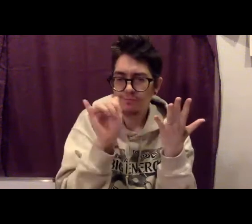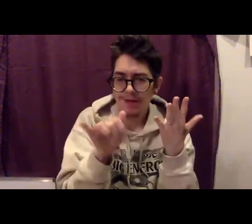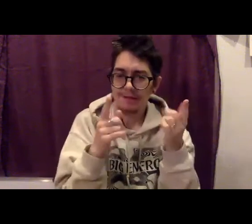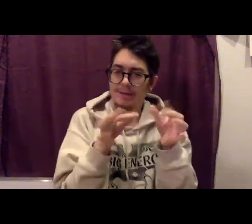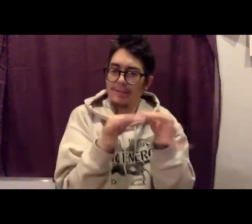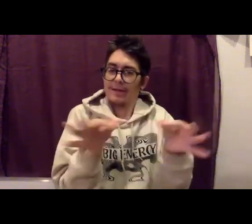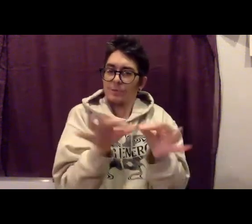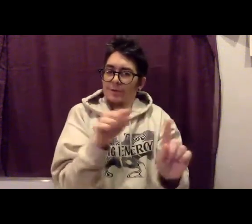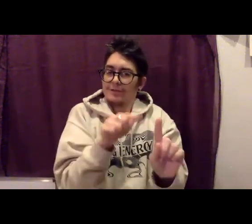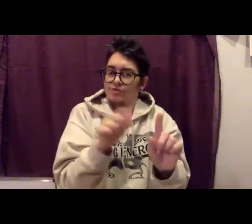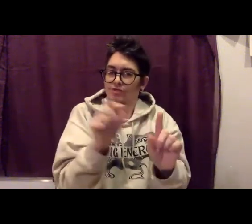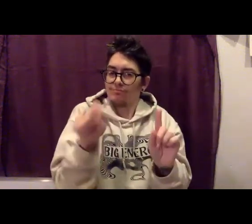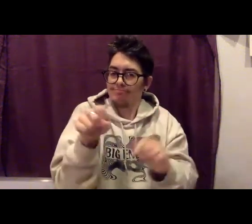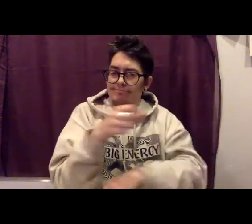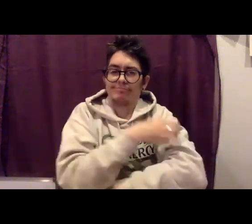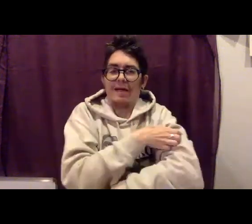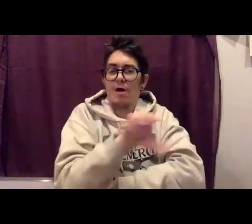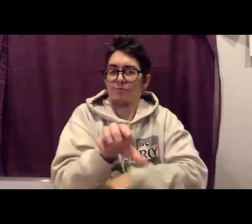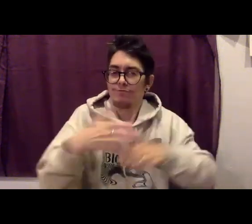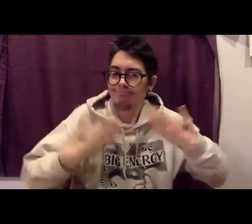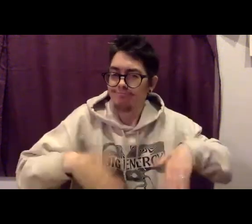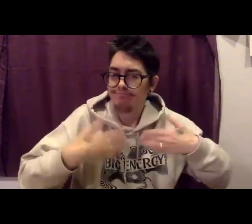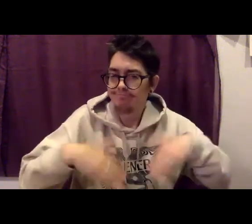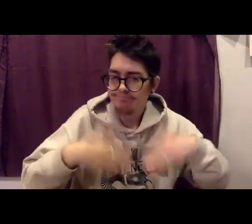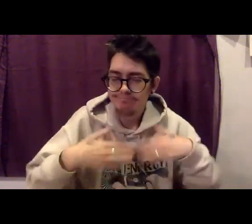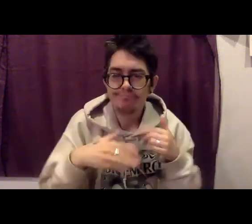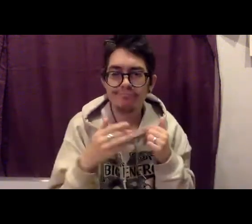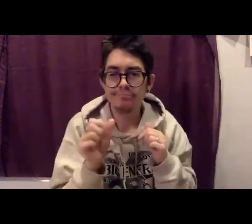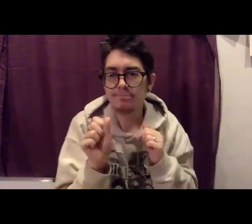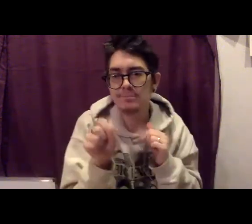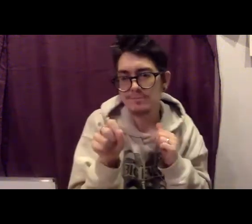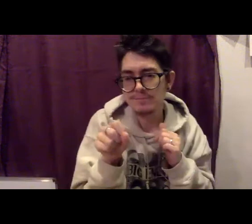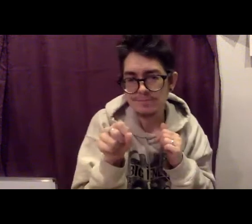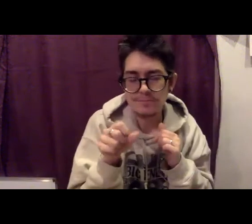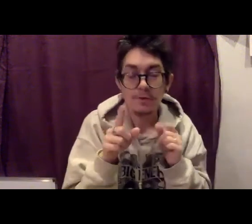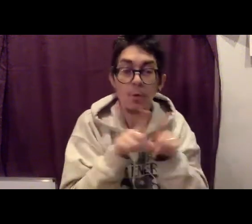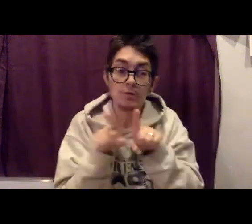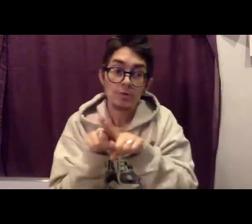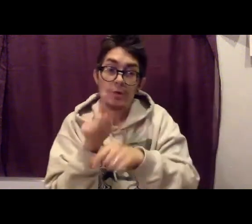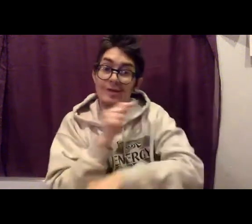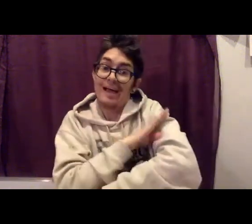what you're experiencing in the moment. Language is super powerful.